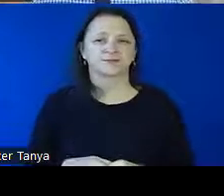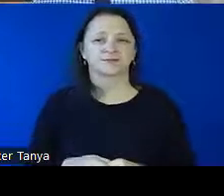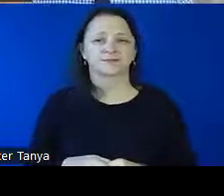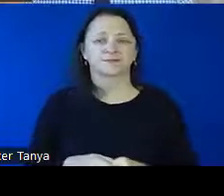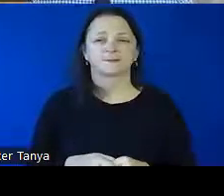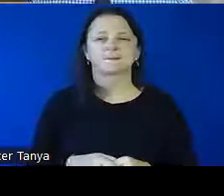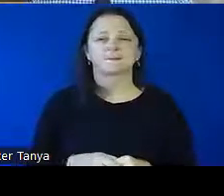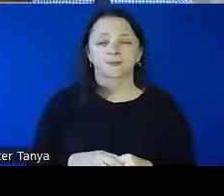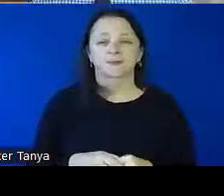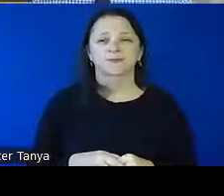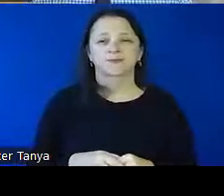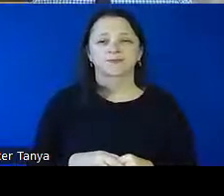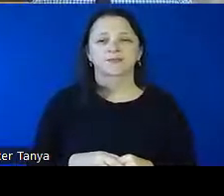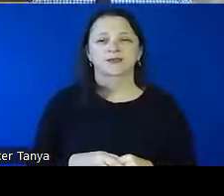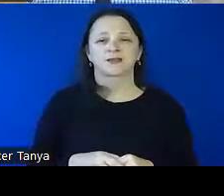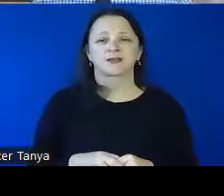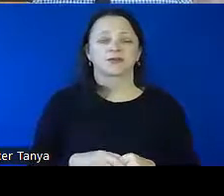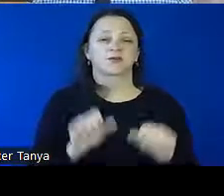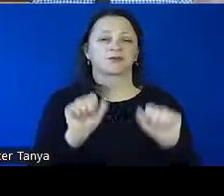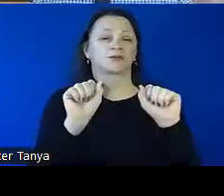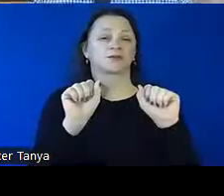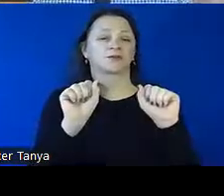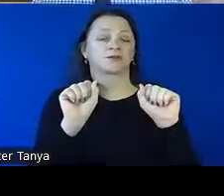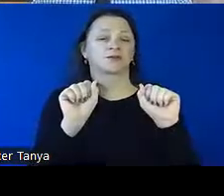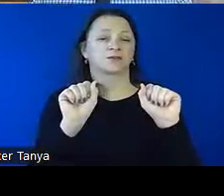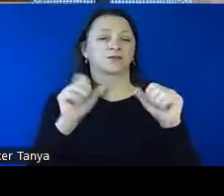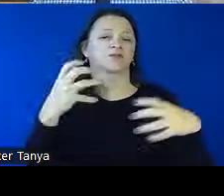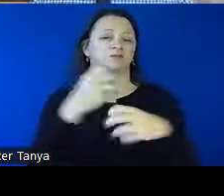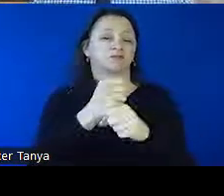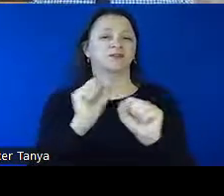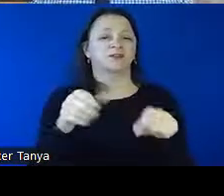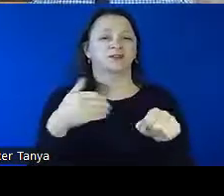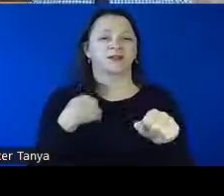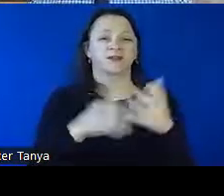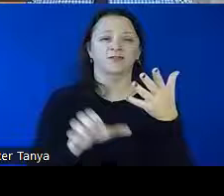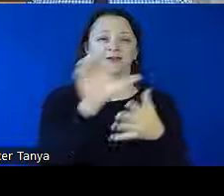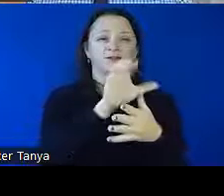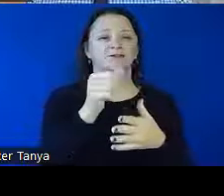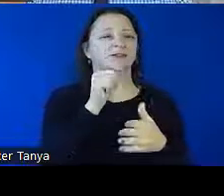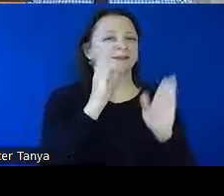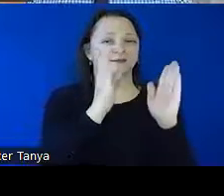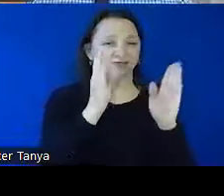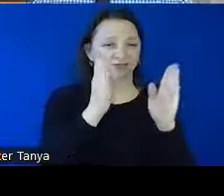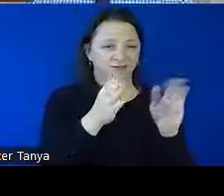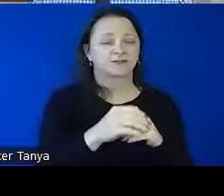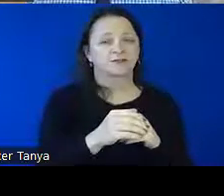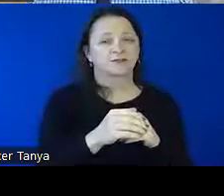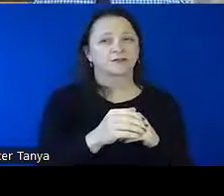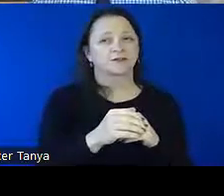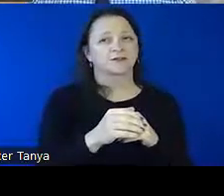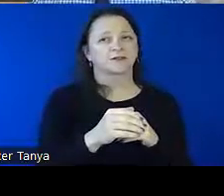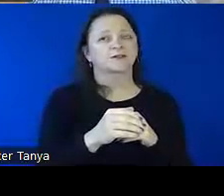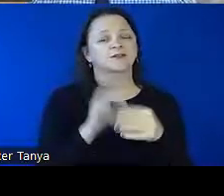So in short, you could have this, you have this criteria for inattention, and it's kind of mostly related to